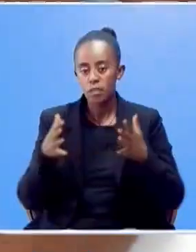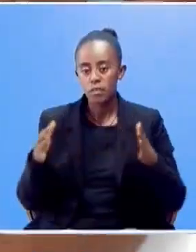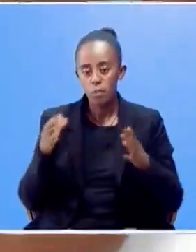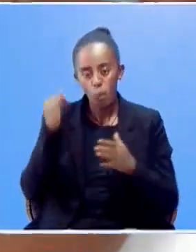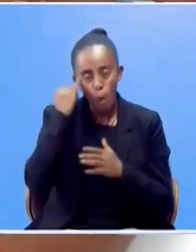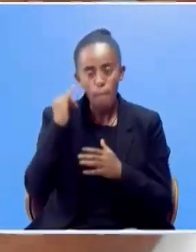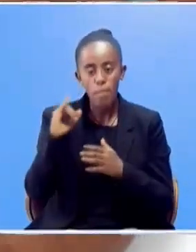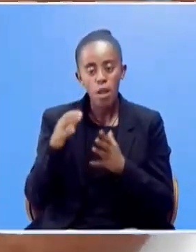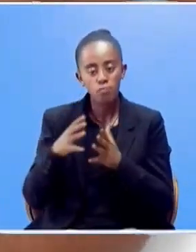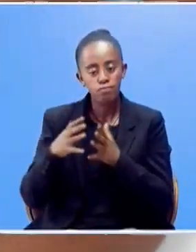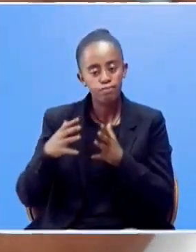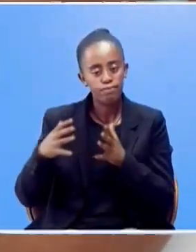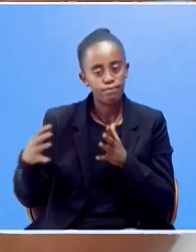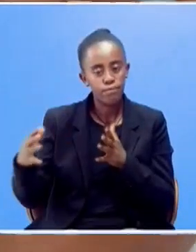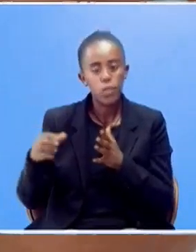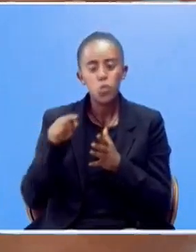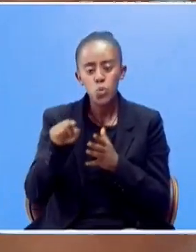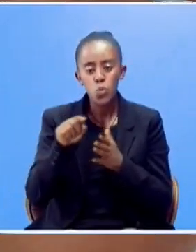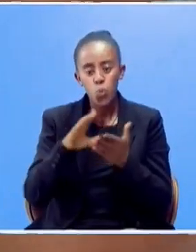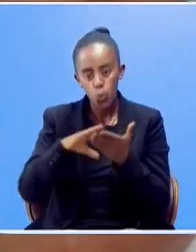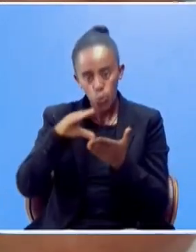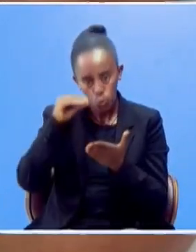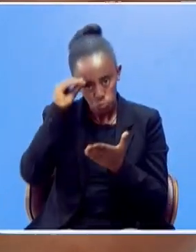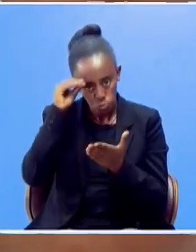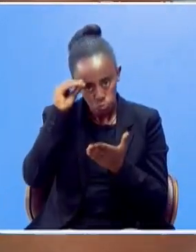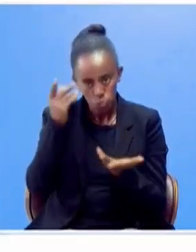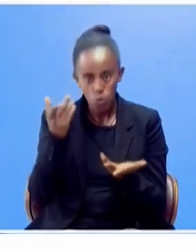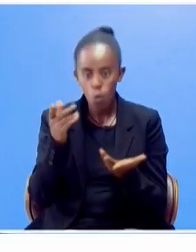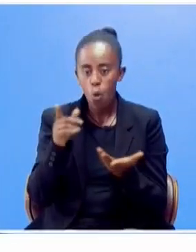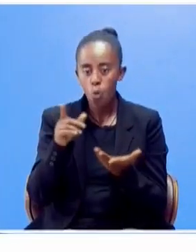opinion. You gain